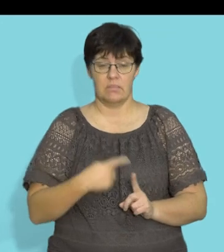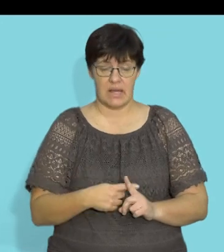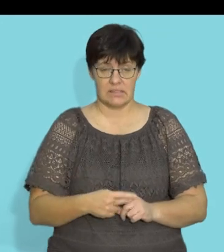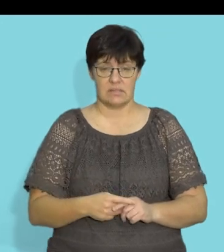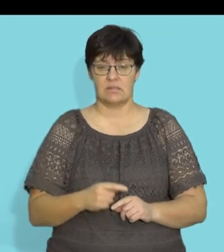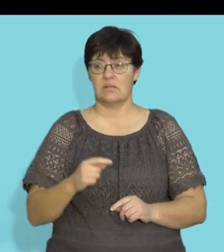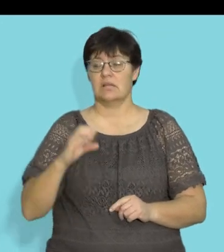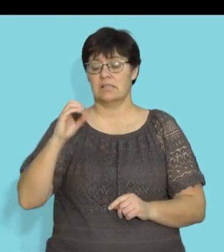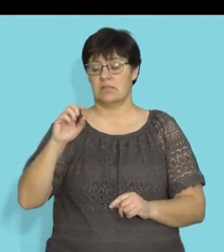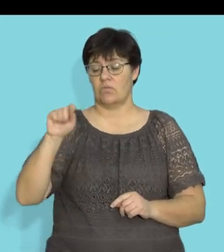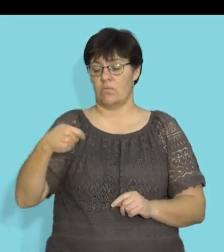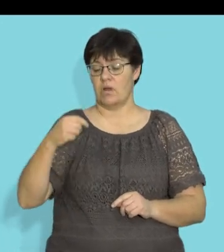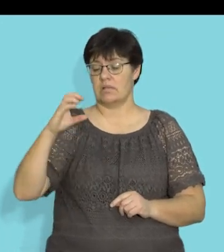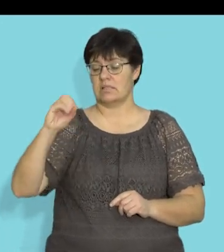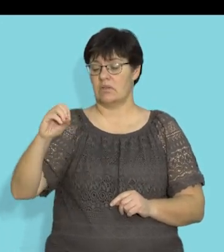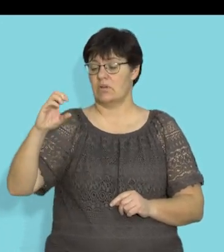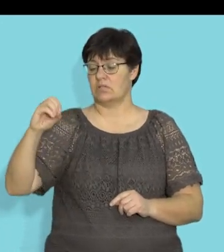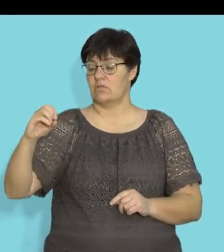0,008 plus